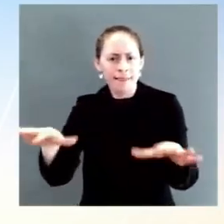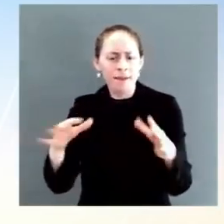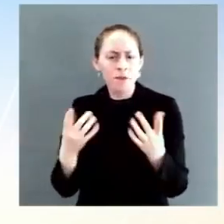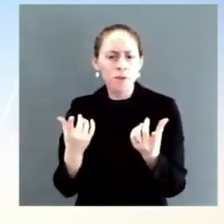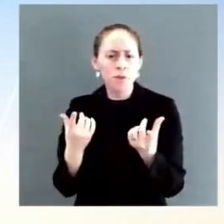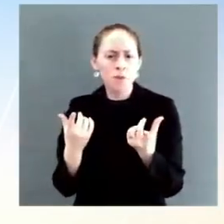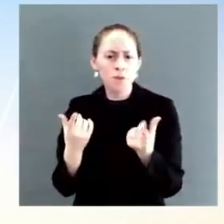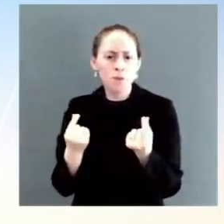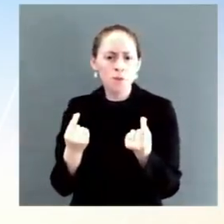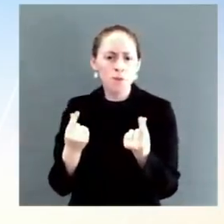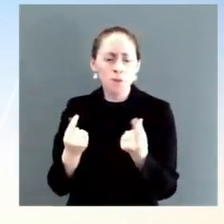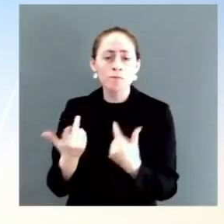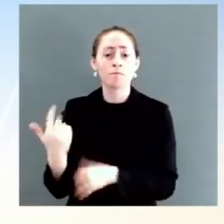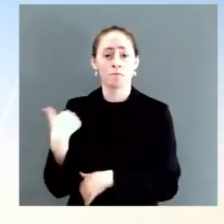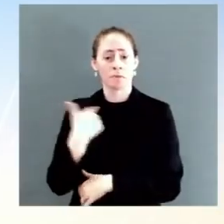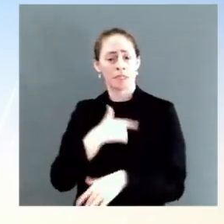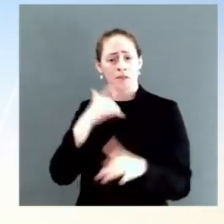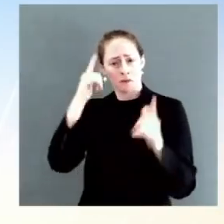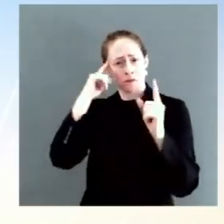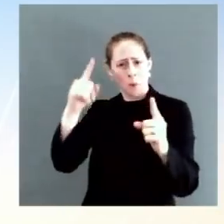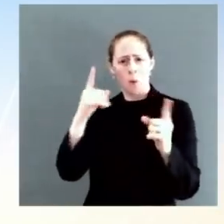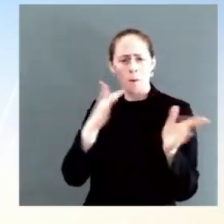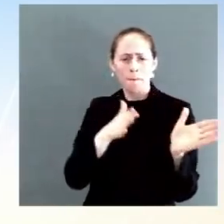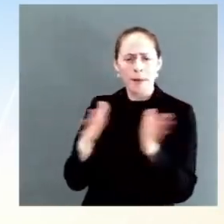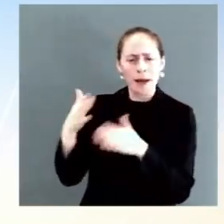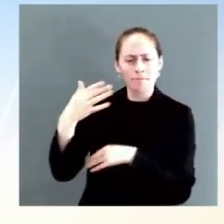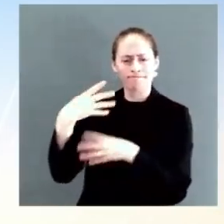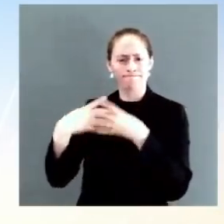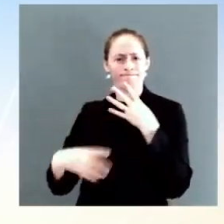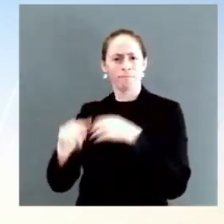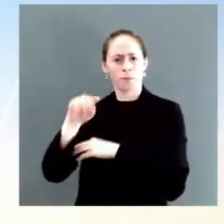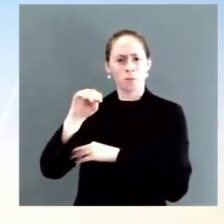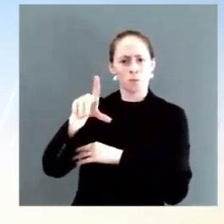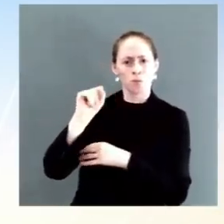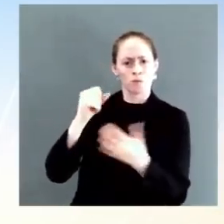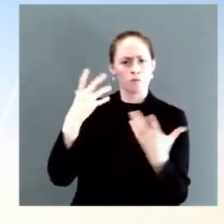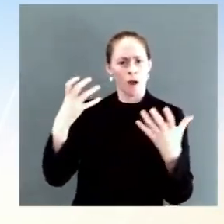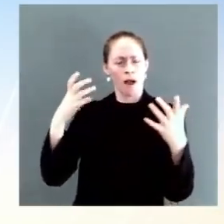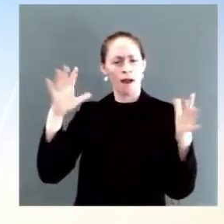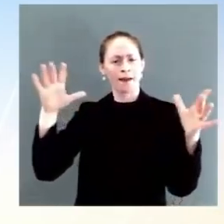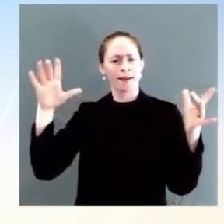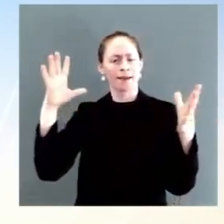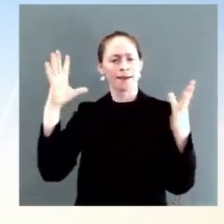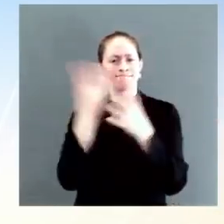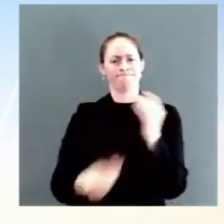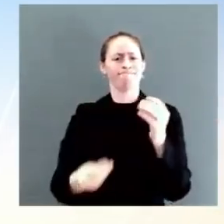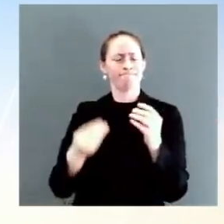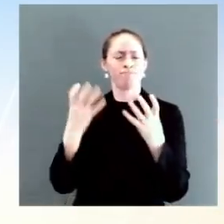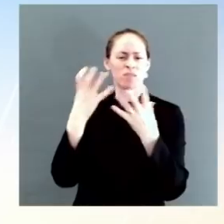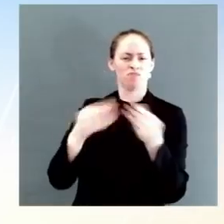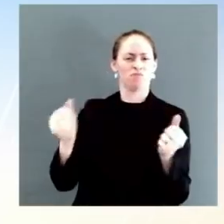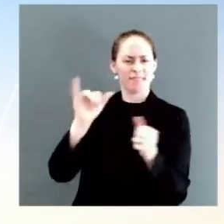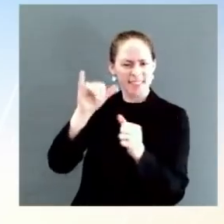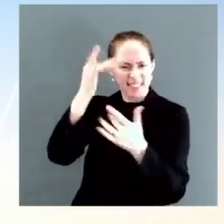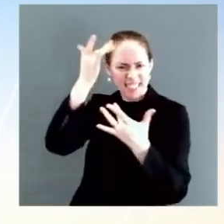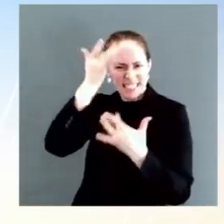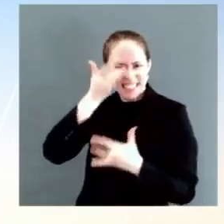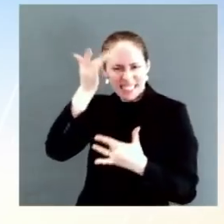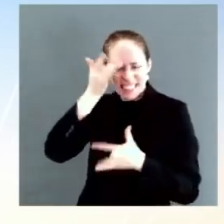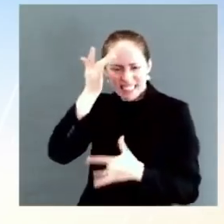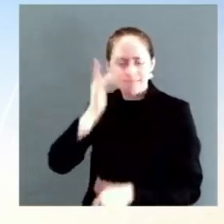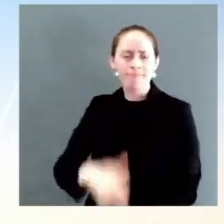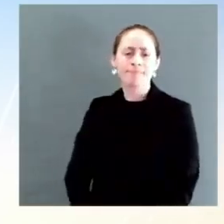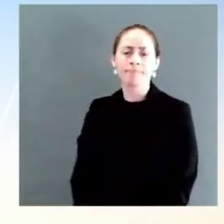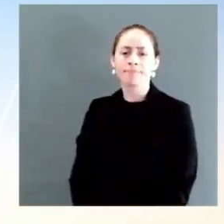committed to ensuring that those with HIV are treated with equity and dignity, and I know he'll have more to say soon. I also wanted to